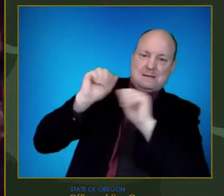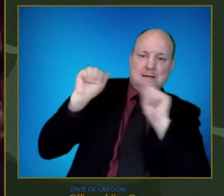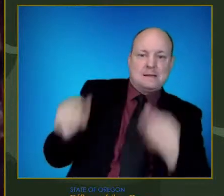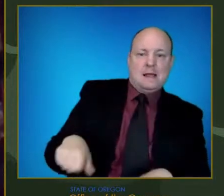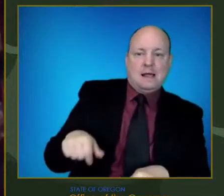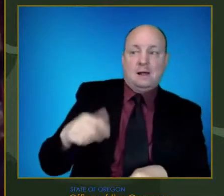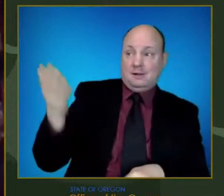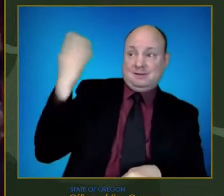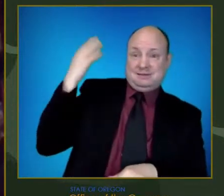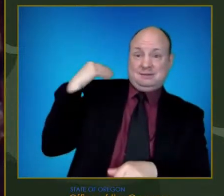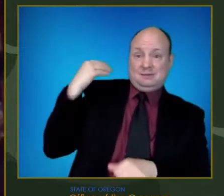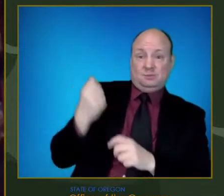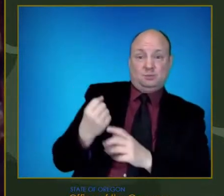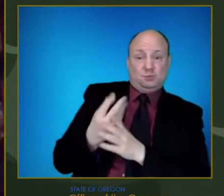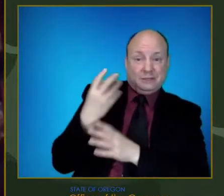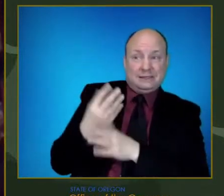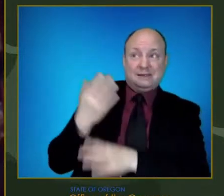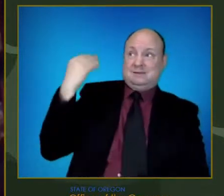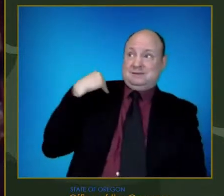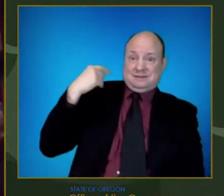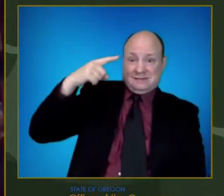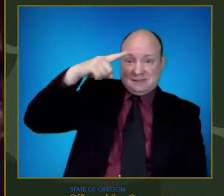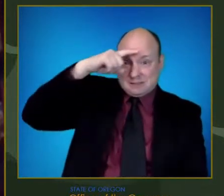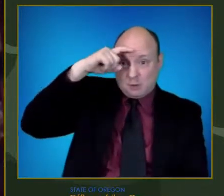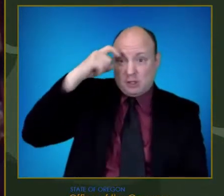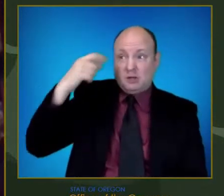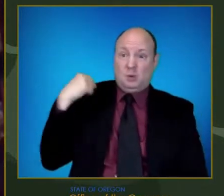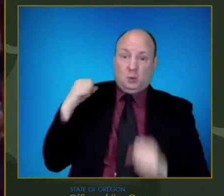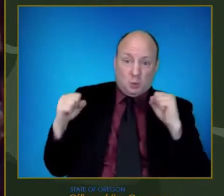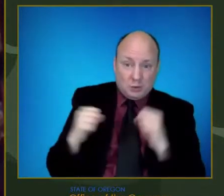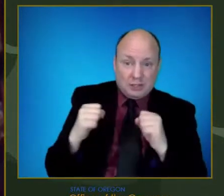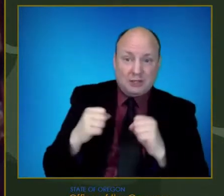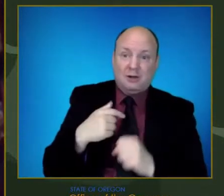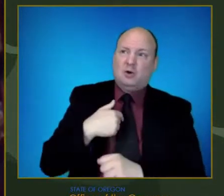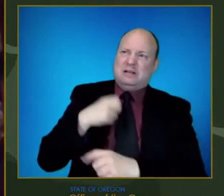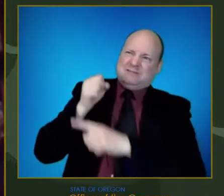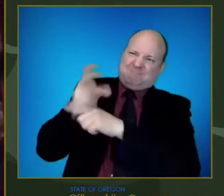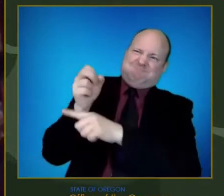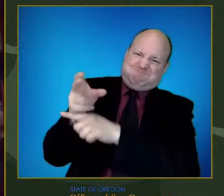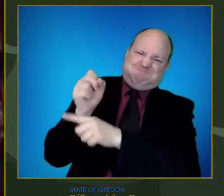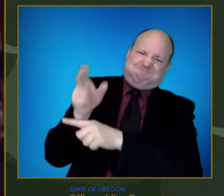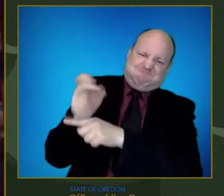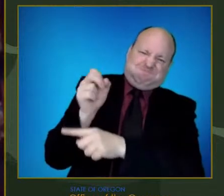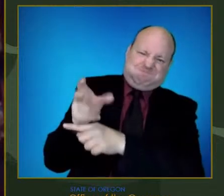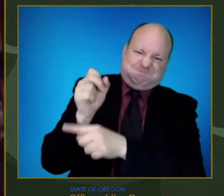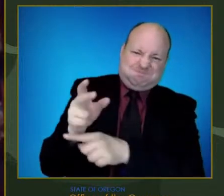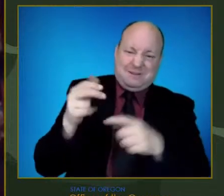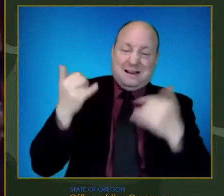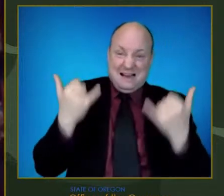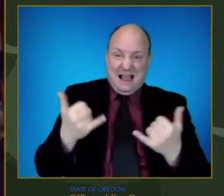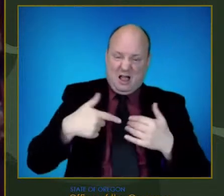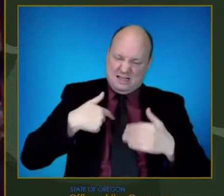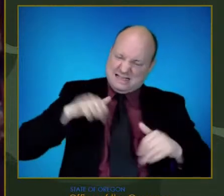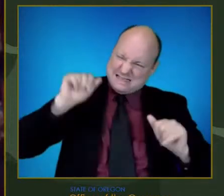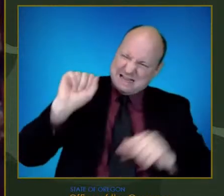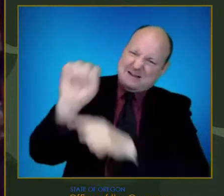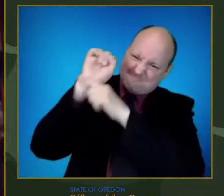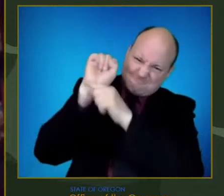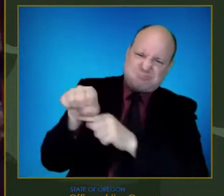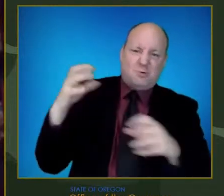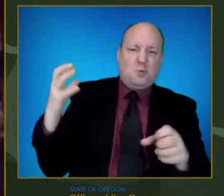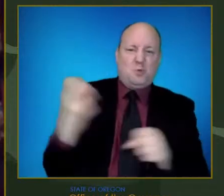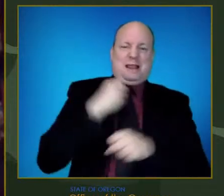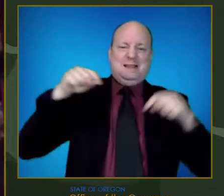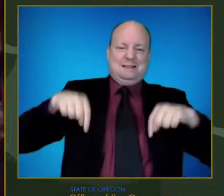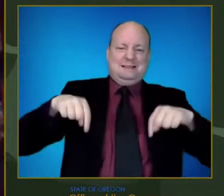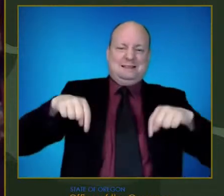and winter. We will prevail here as well. And I thank you for continuing the fight. Remember, this is for now, while